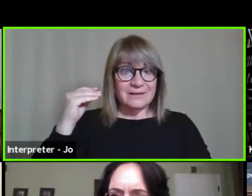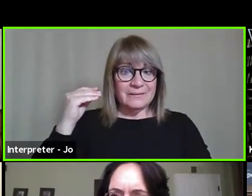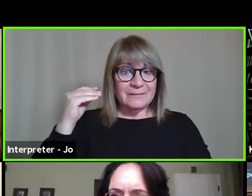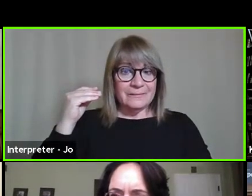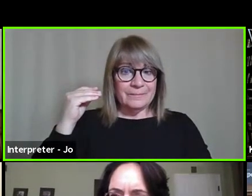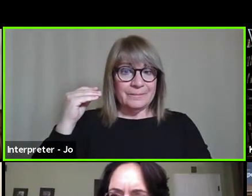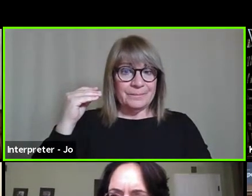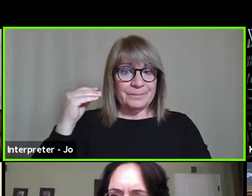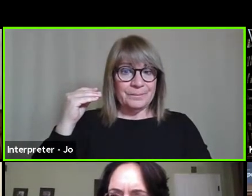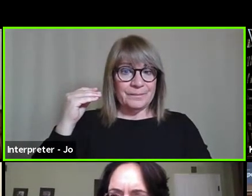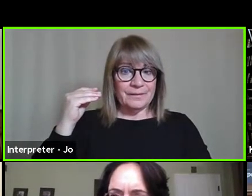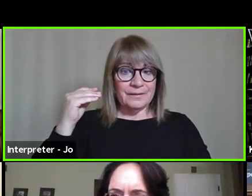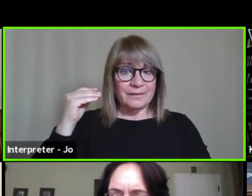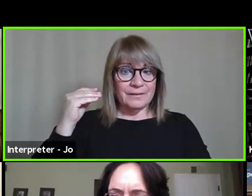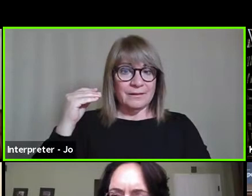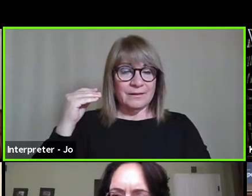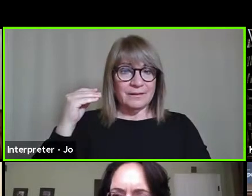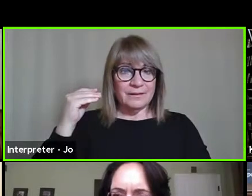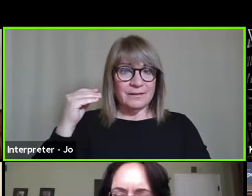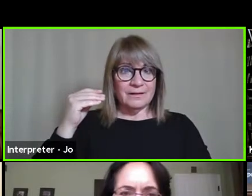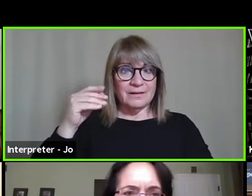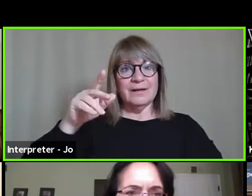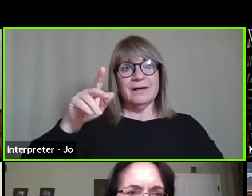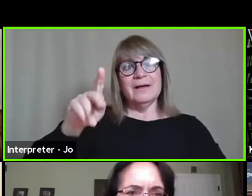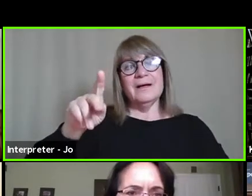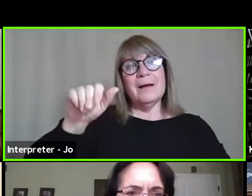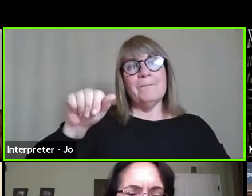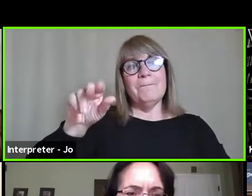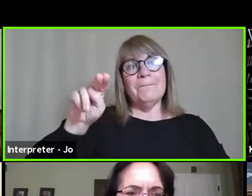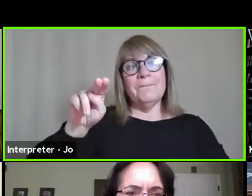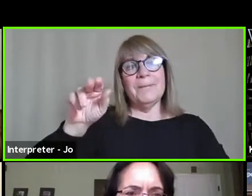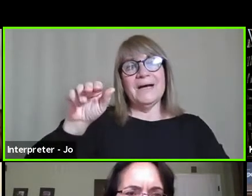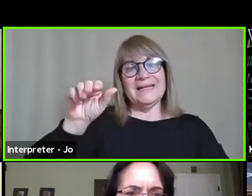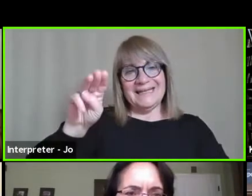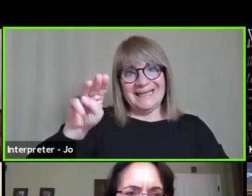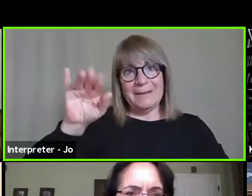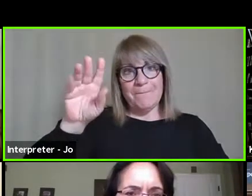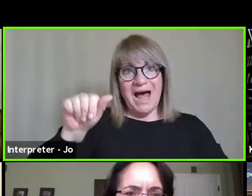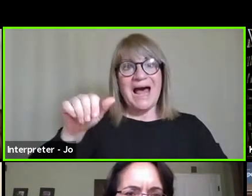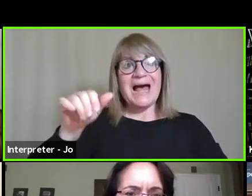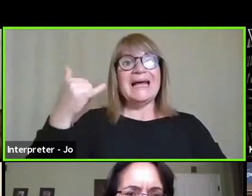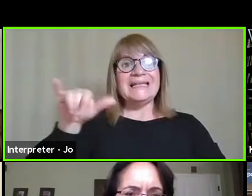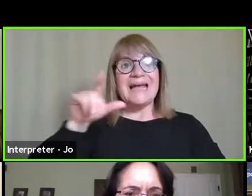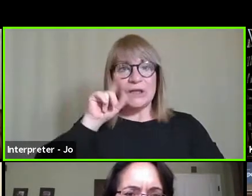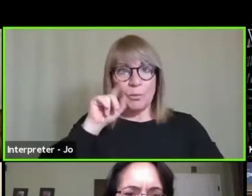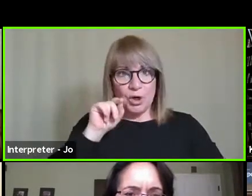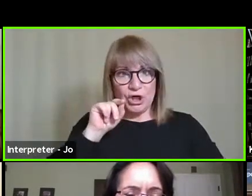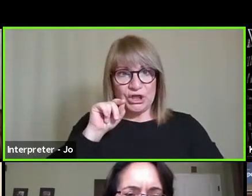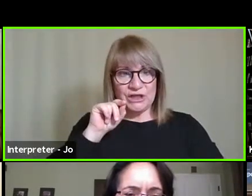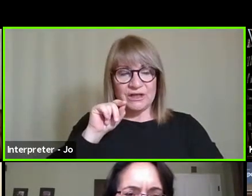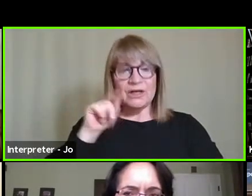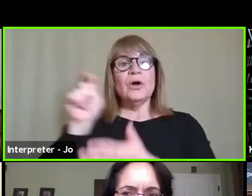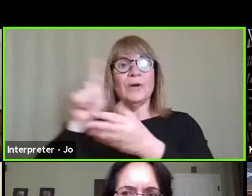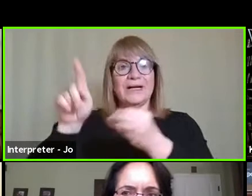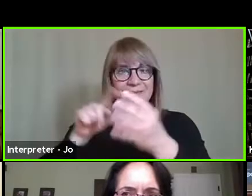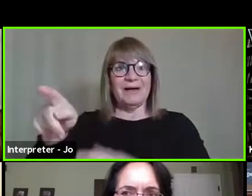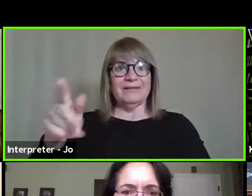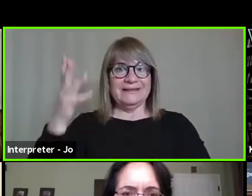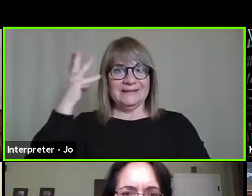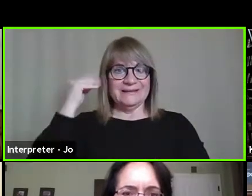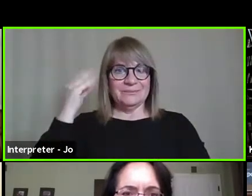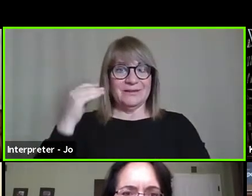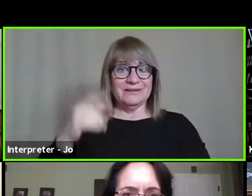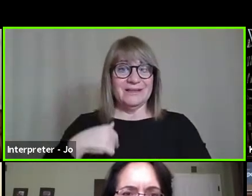um kamina yellow bird who writes about those experiences so so i i think there's still a lot of work that needs to be